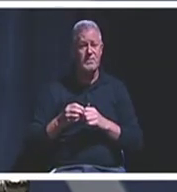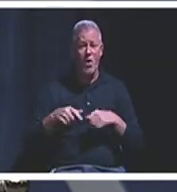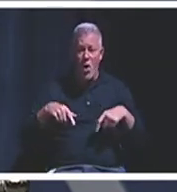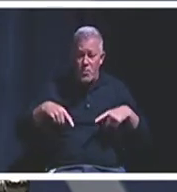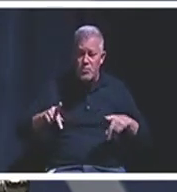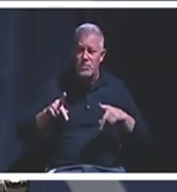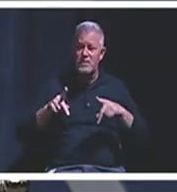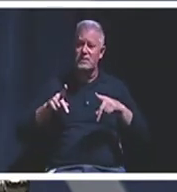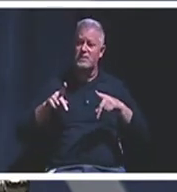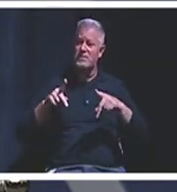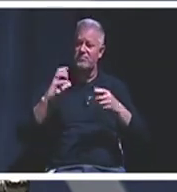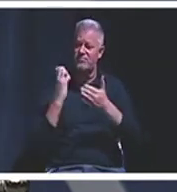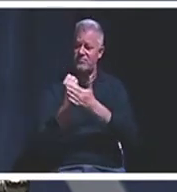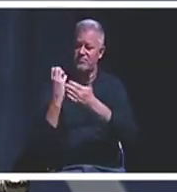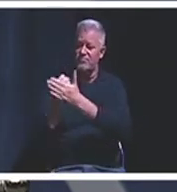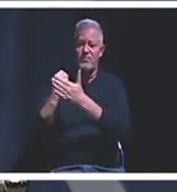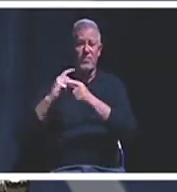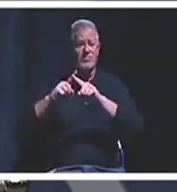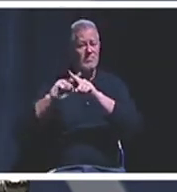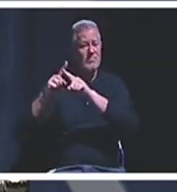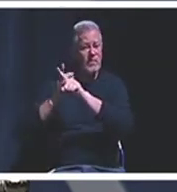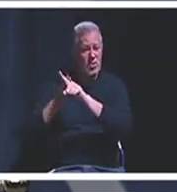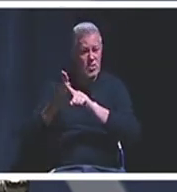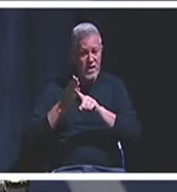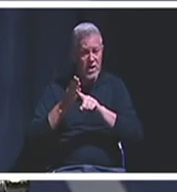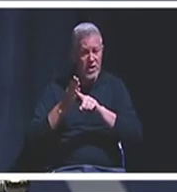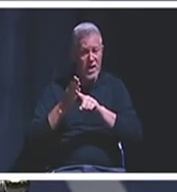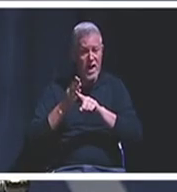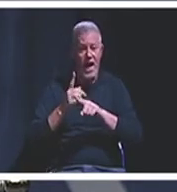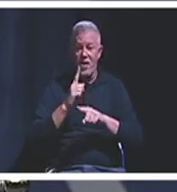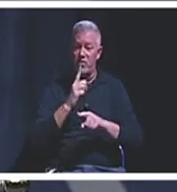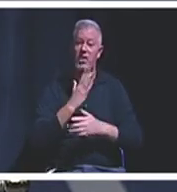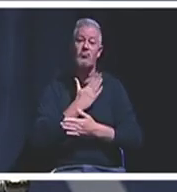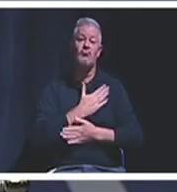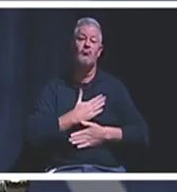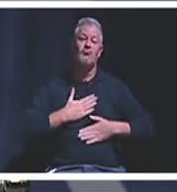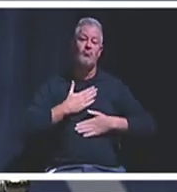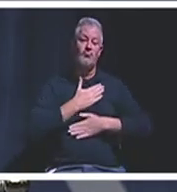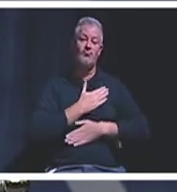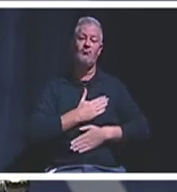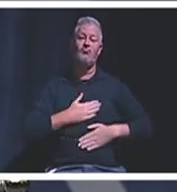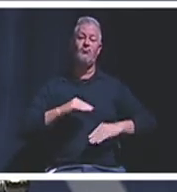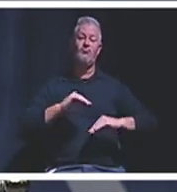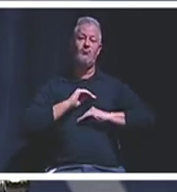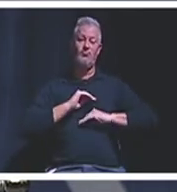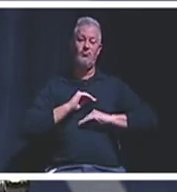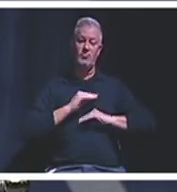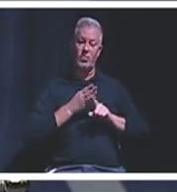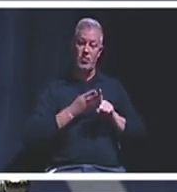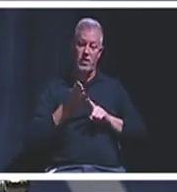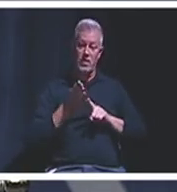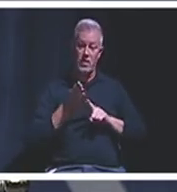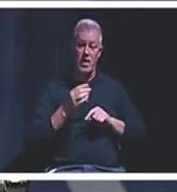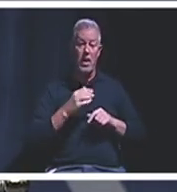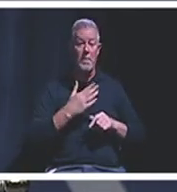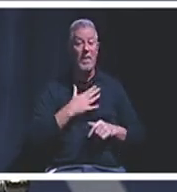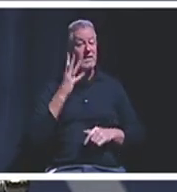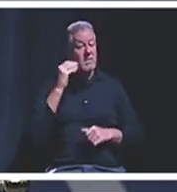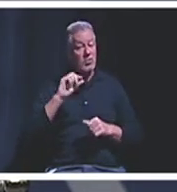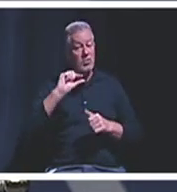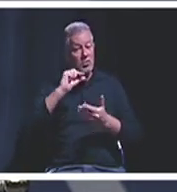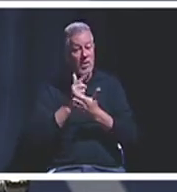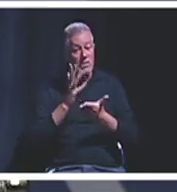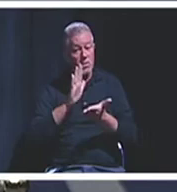for meaningful careers and rewarding careers. My graduate school experience has